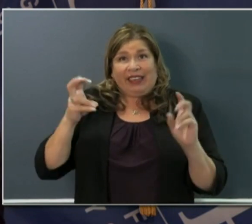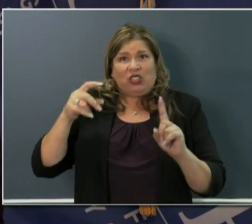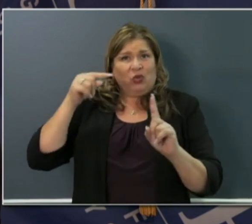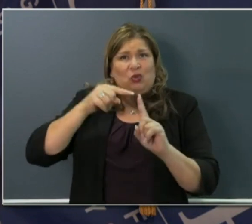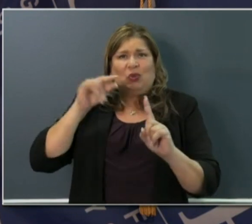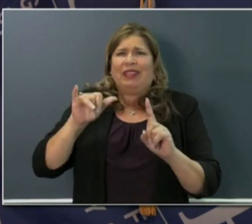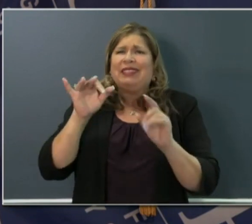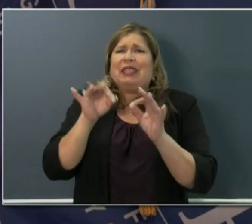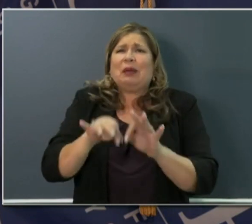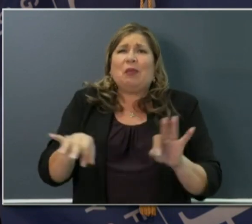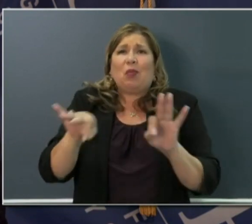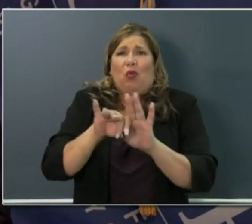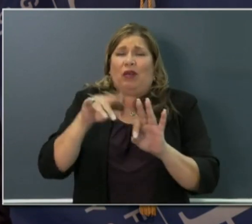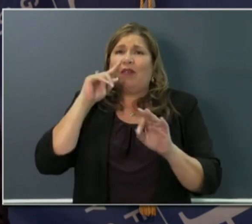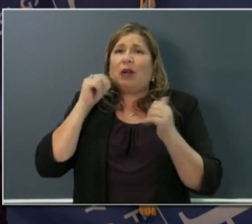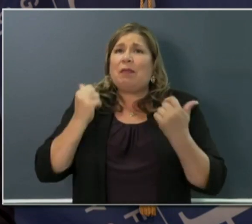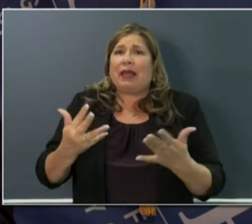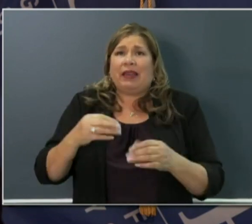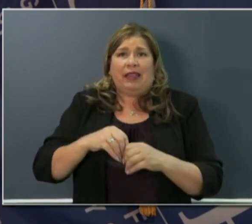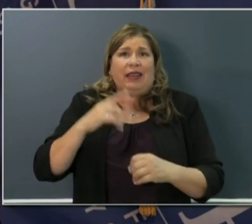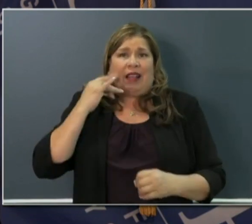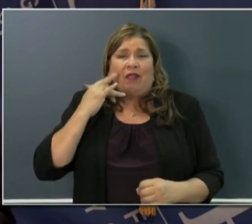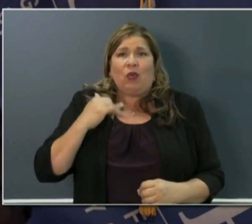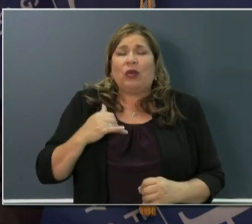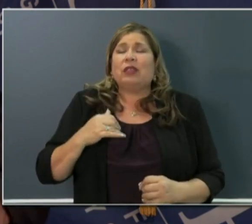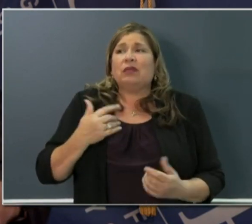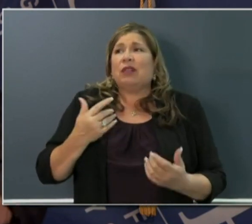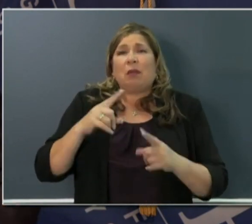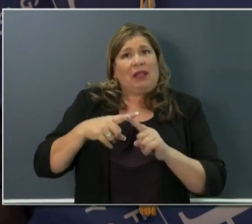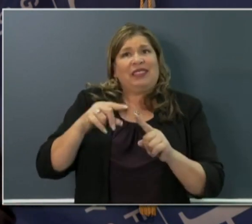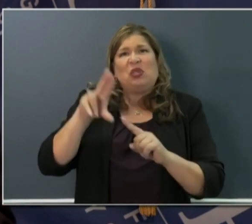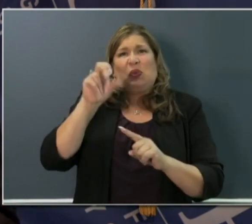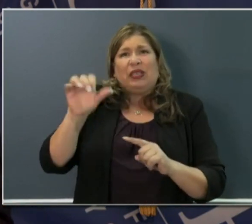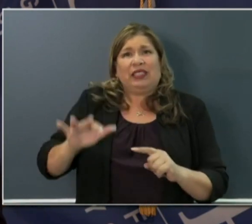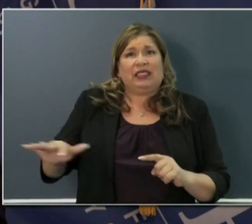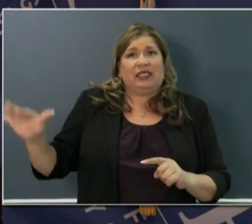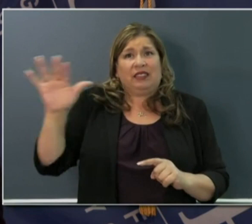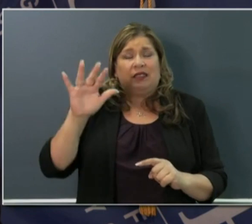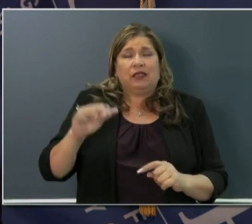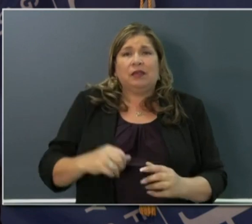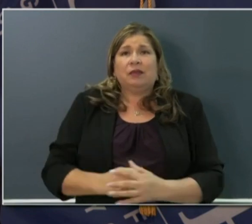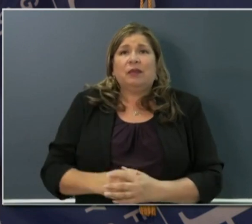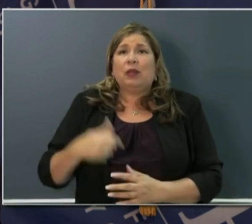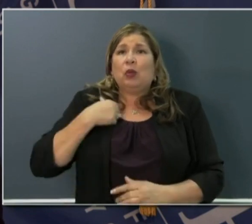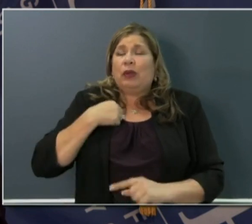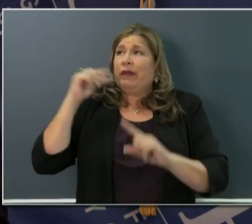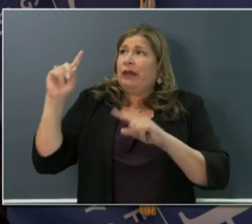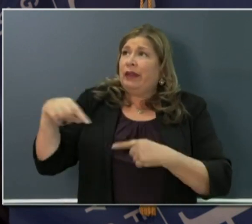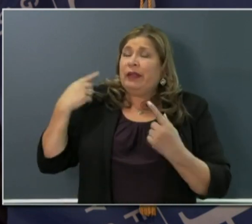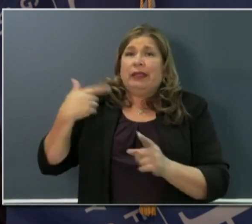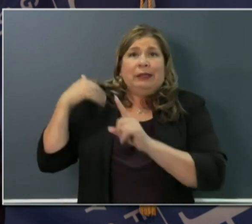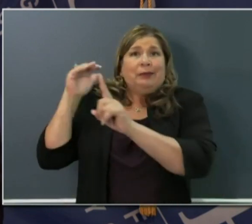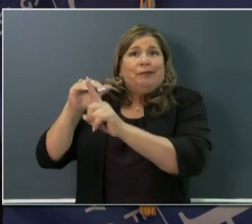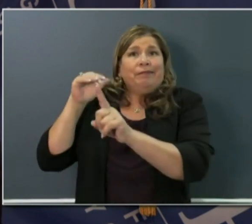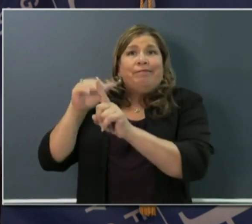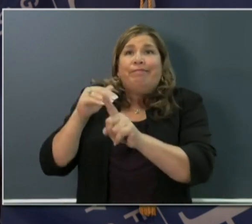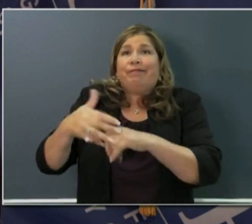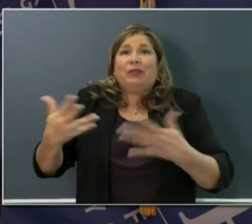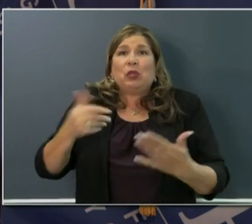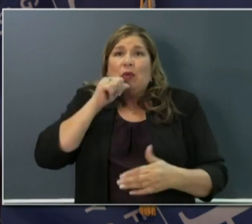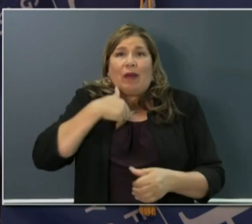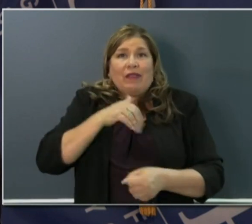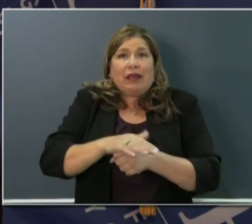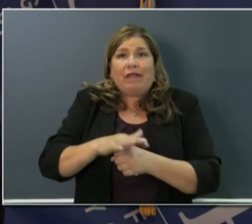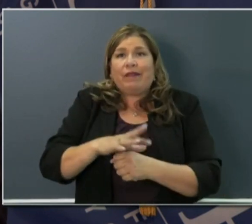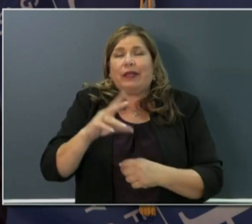We, like others, have been very vocal about the issues in the last few weeks around reagents, RNA extraction kits, and